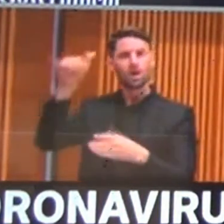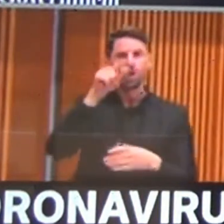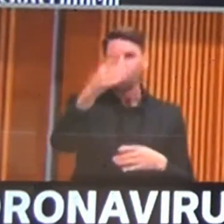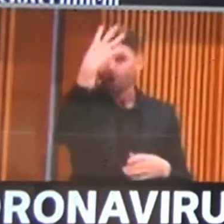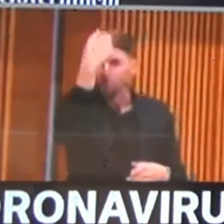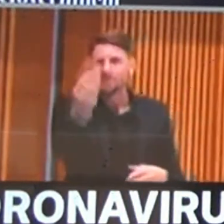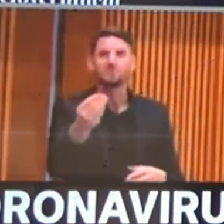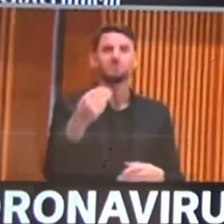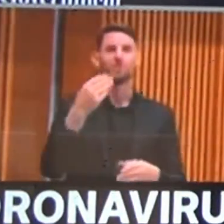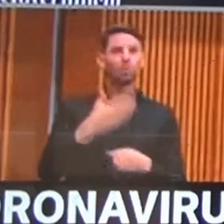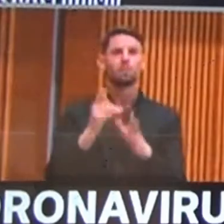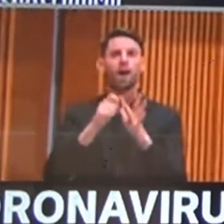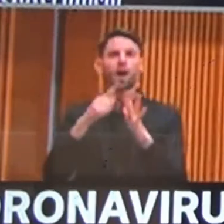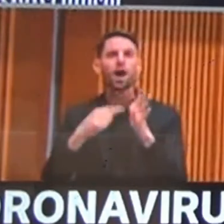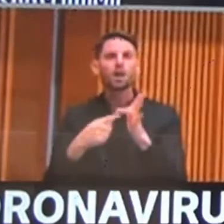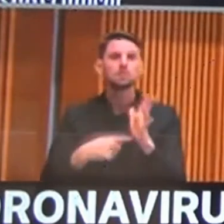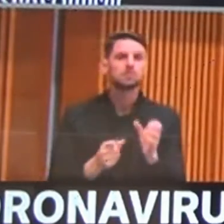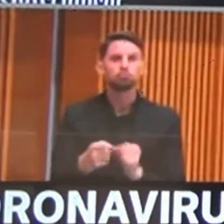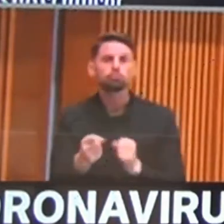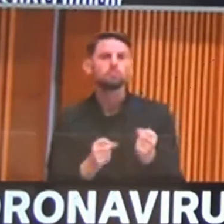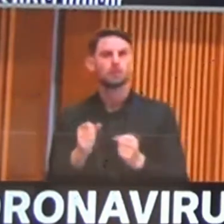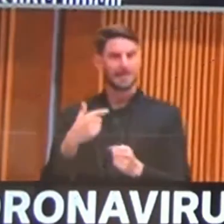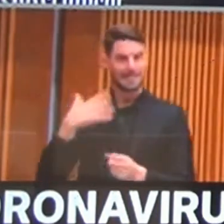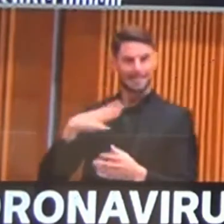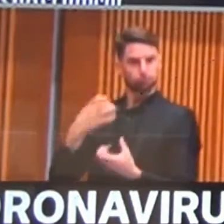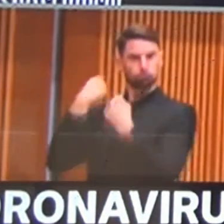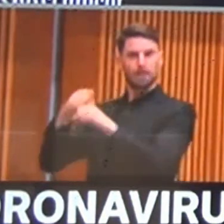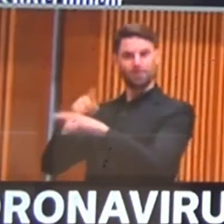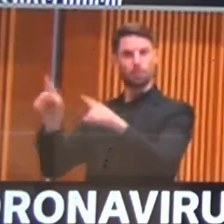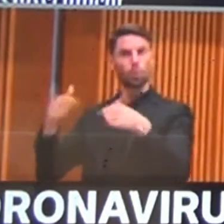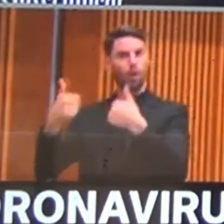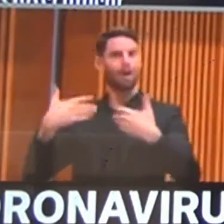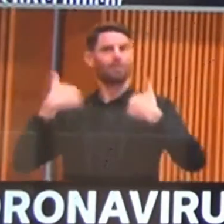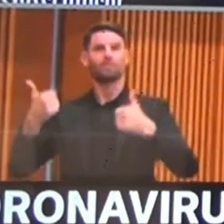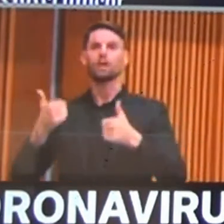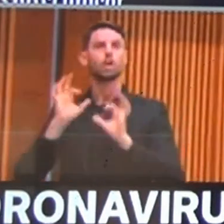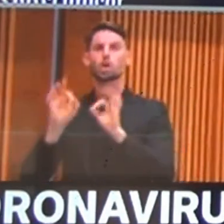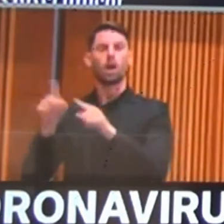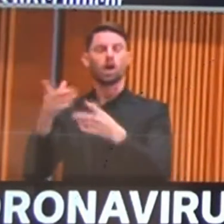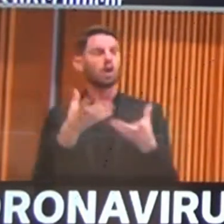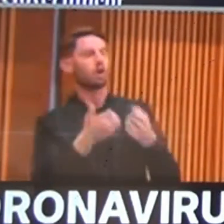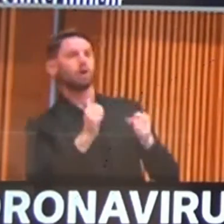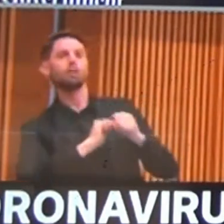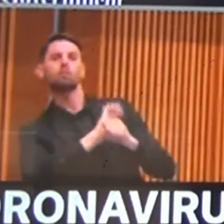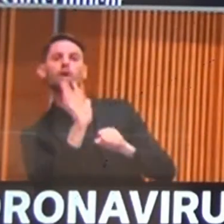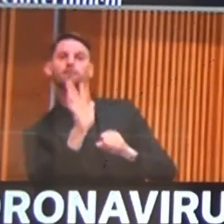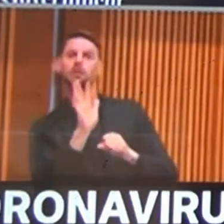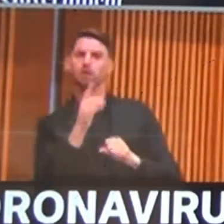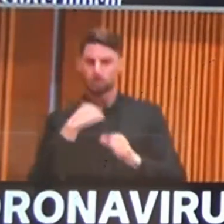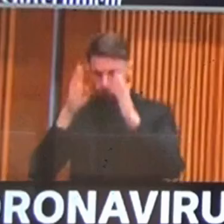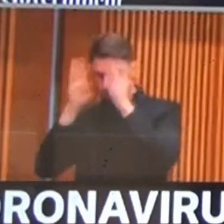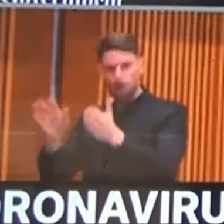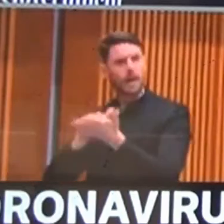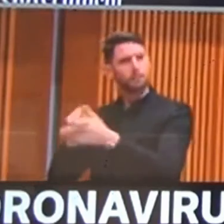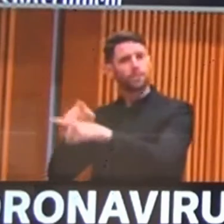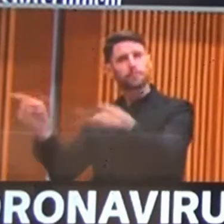protecting the flight crew, and they will be considering what additional measures. But at the same time, we are all very focused